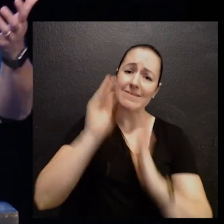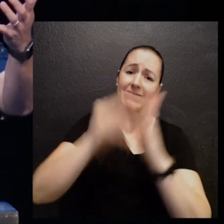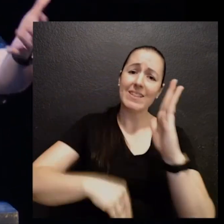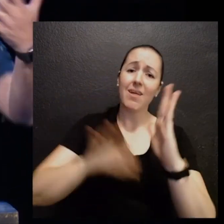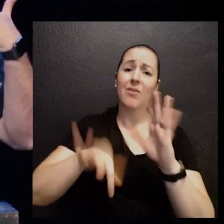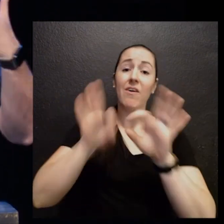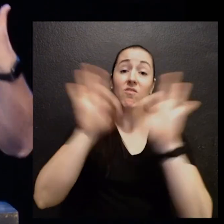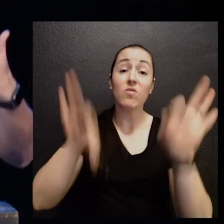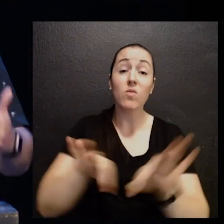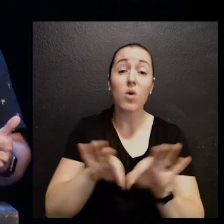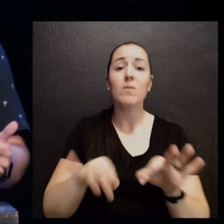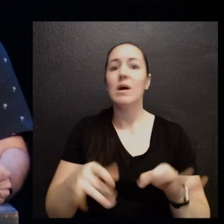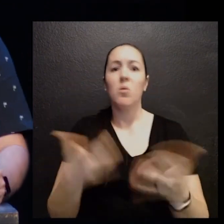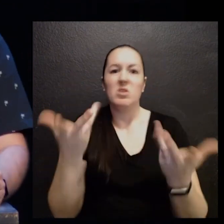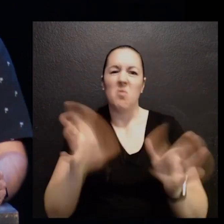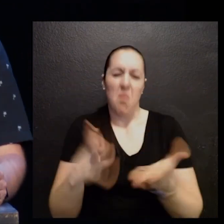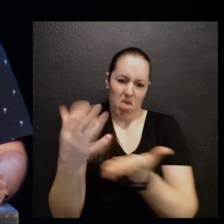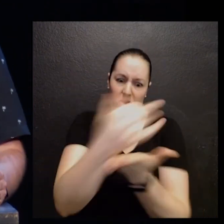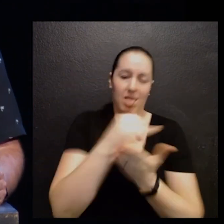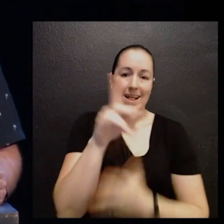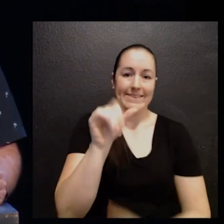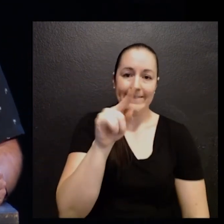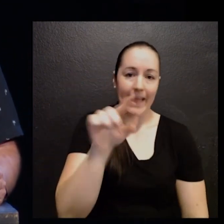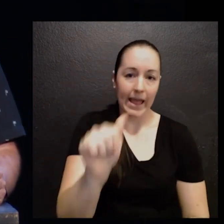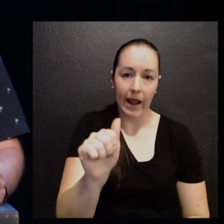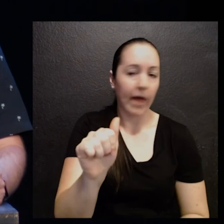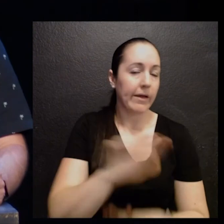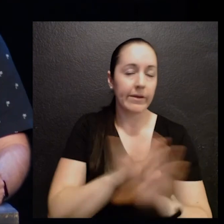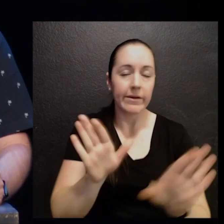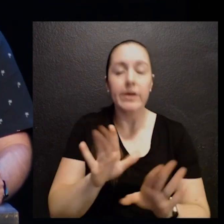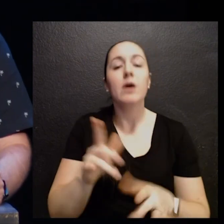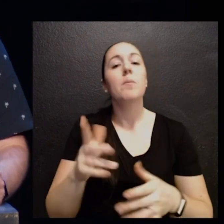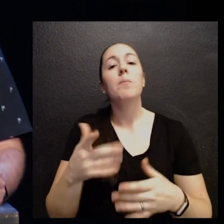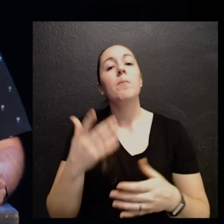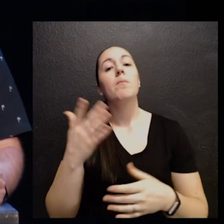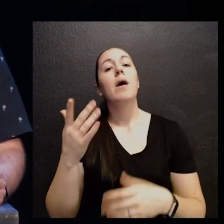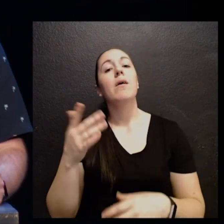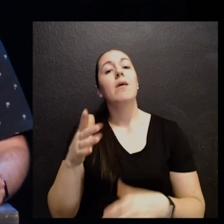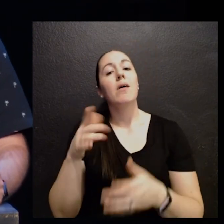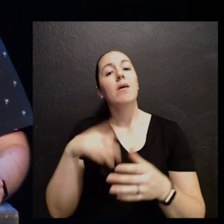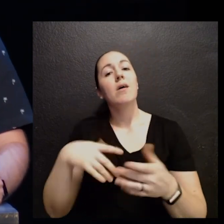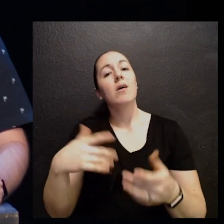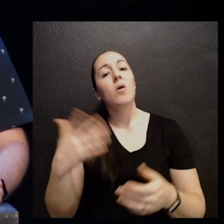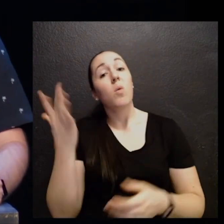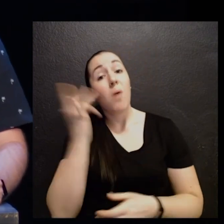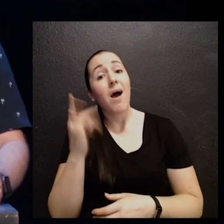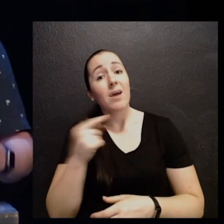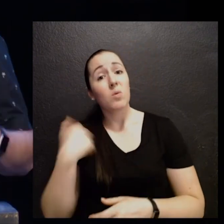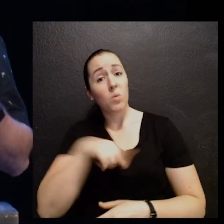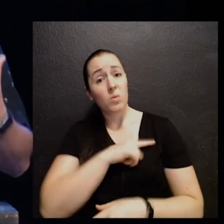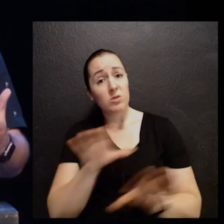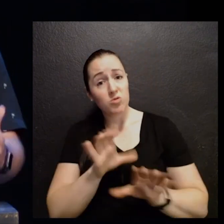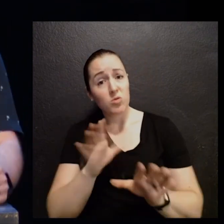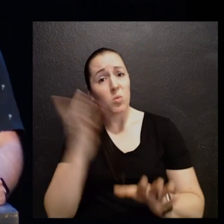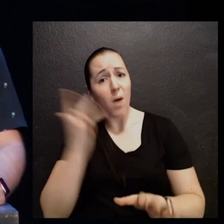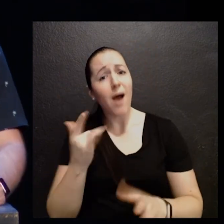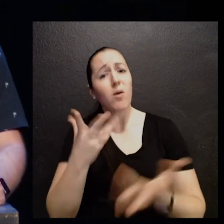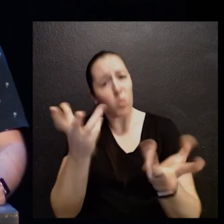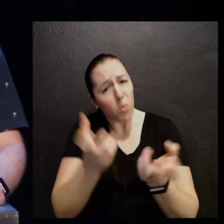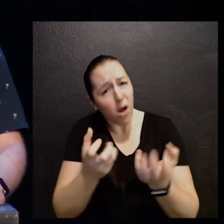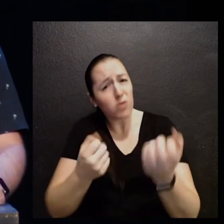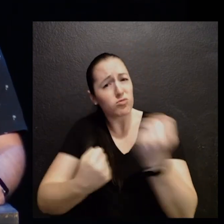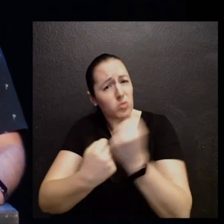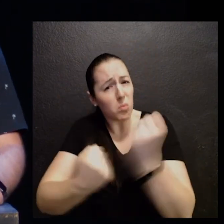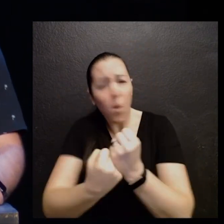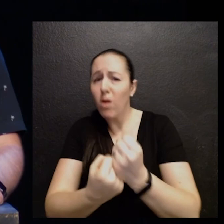not so we can collect data, but because no one walks alone. You're not supposed to walk alone. And so we want to be a part